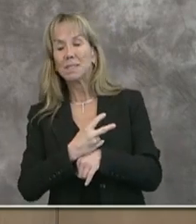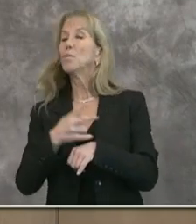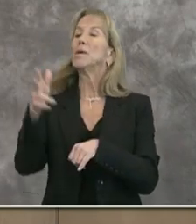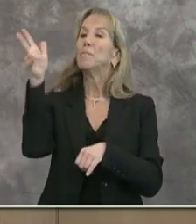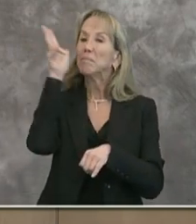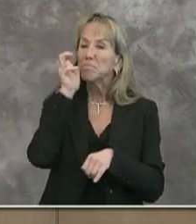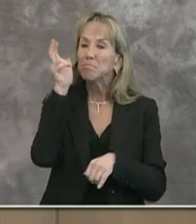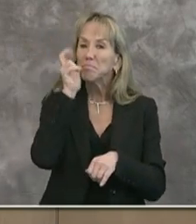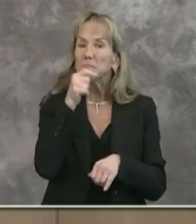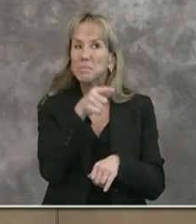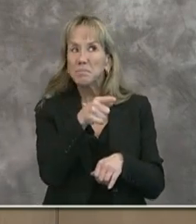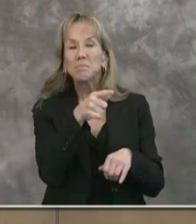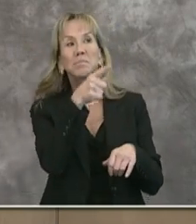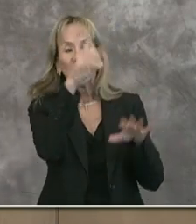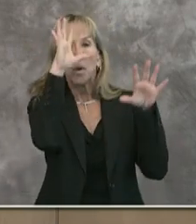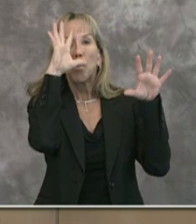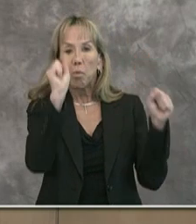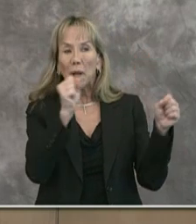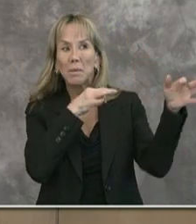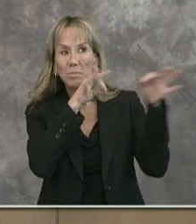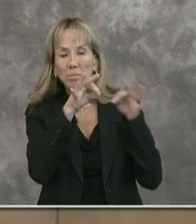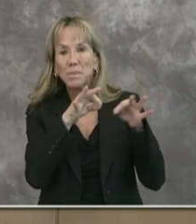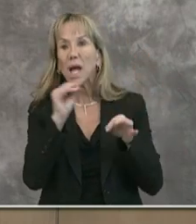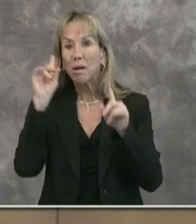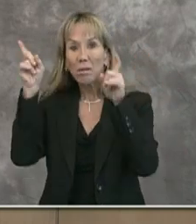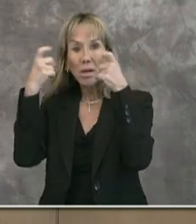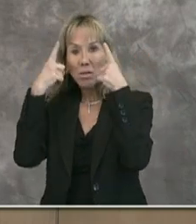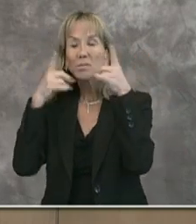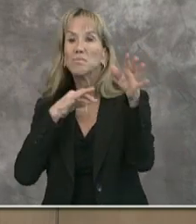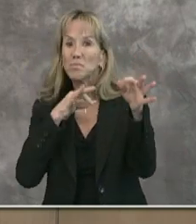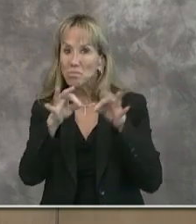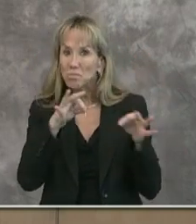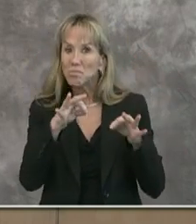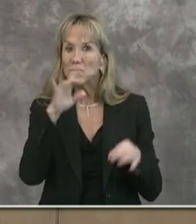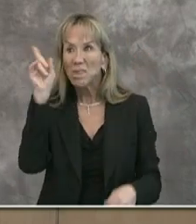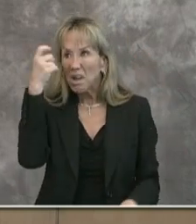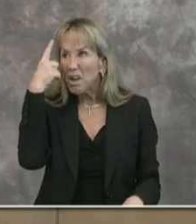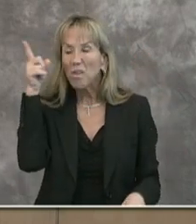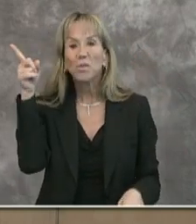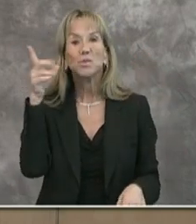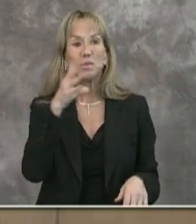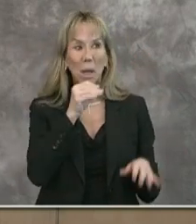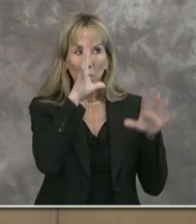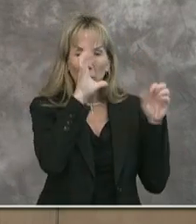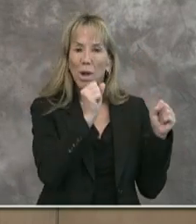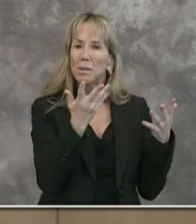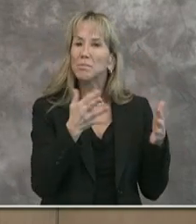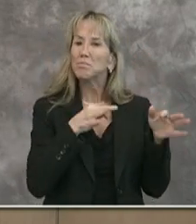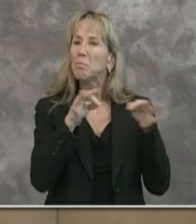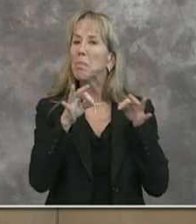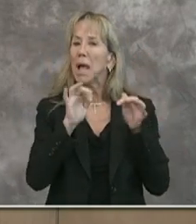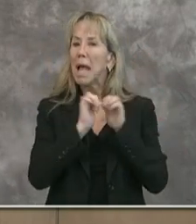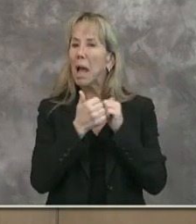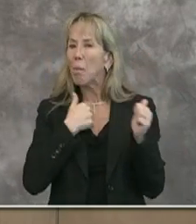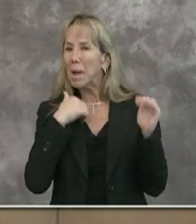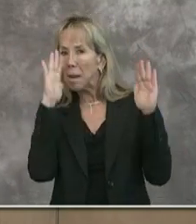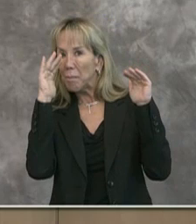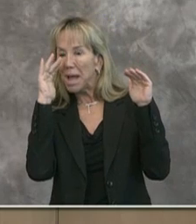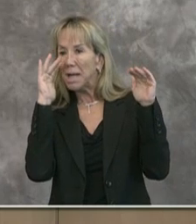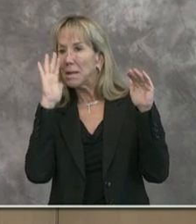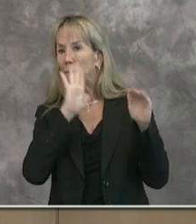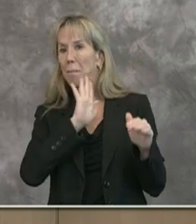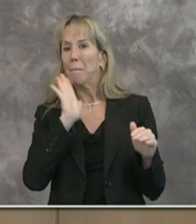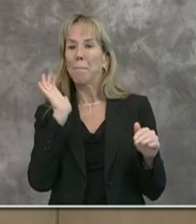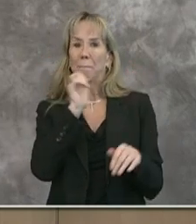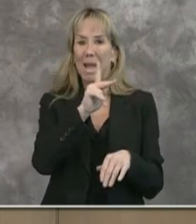Governor about guidelines and the framework, respectively, for how we will start to get back to normal and open